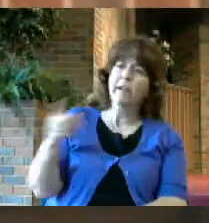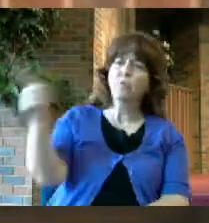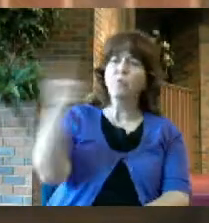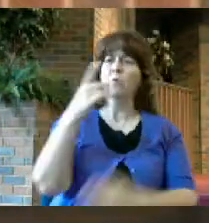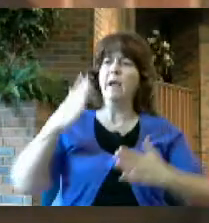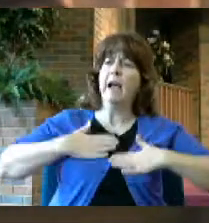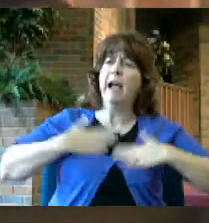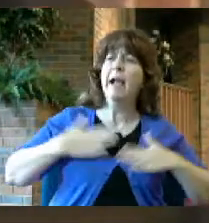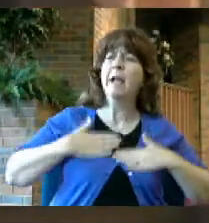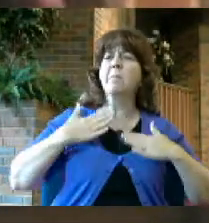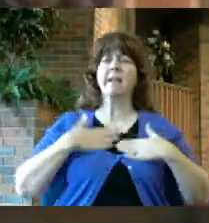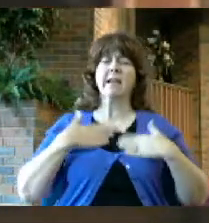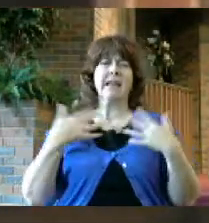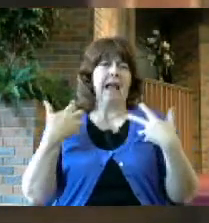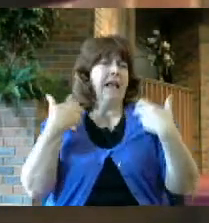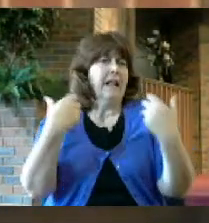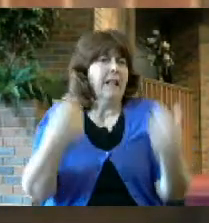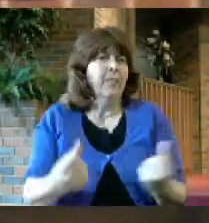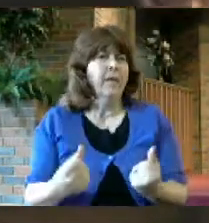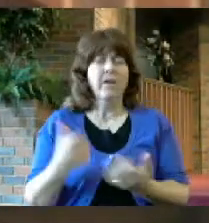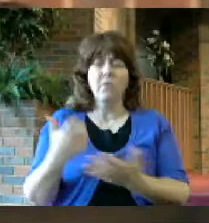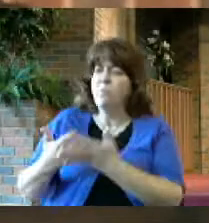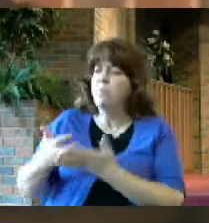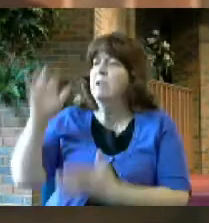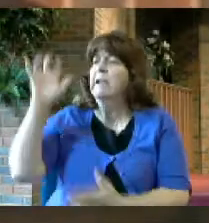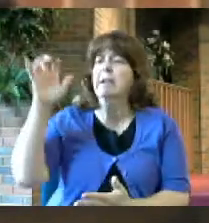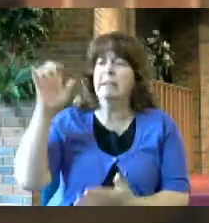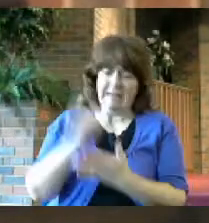all the riches now.